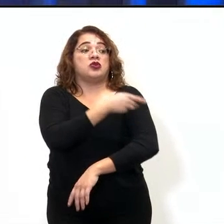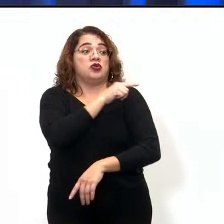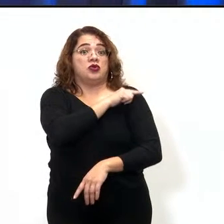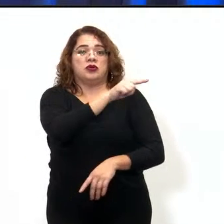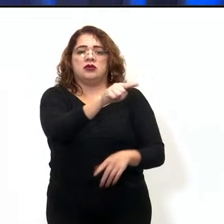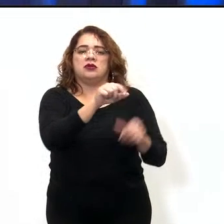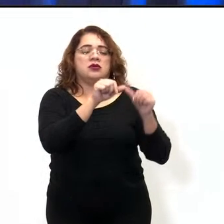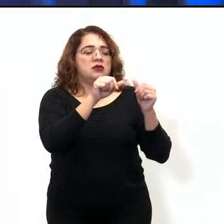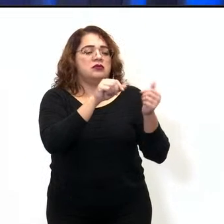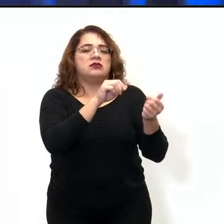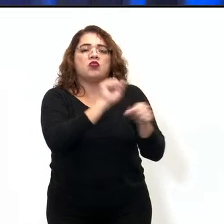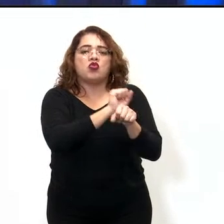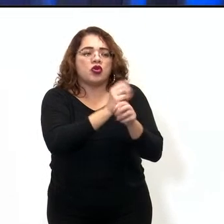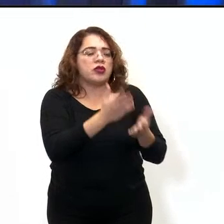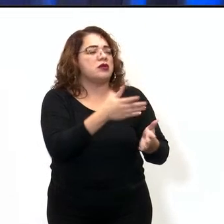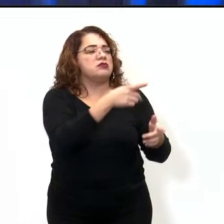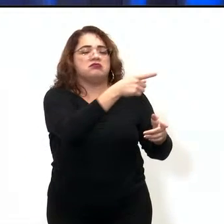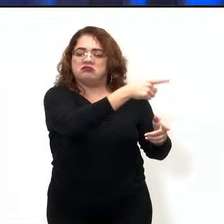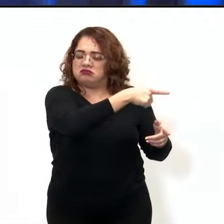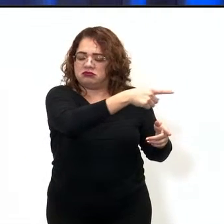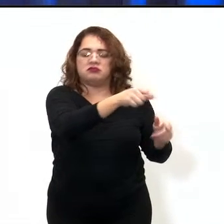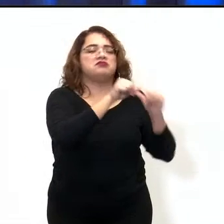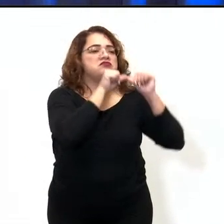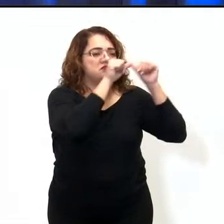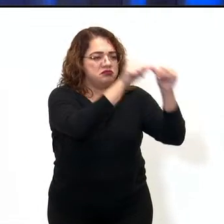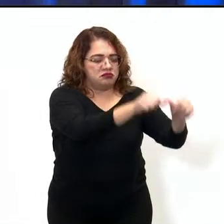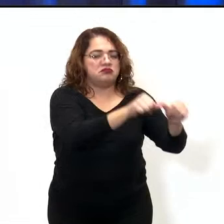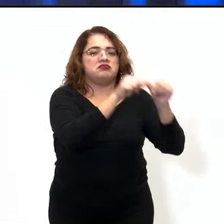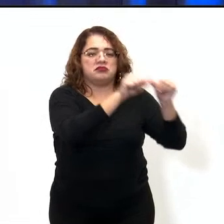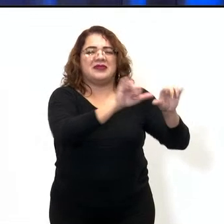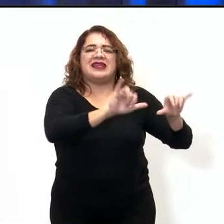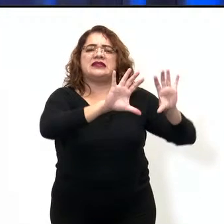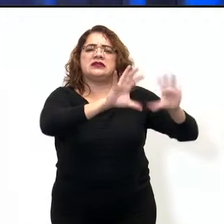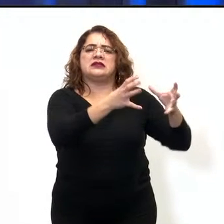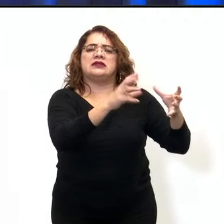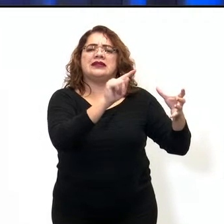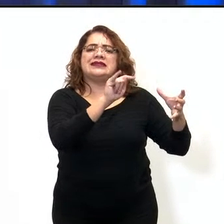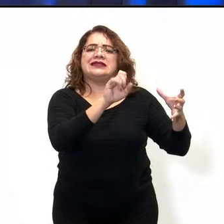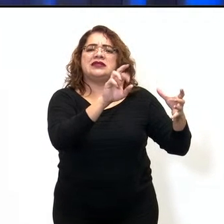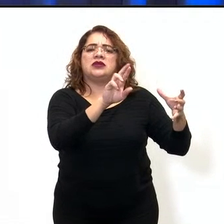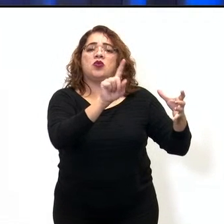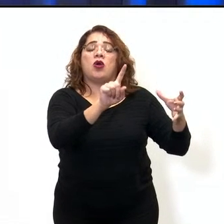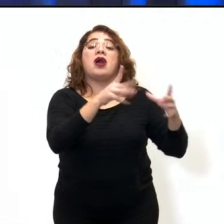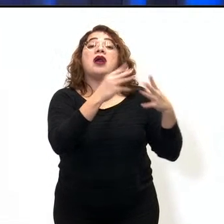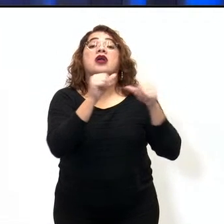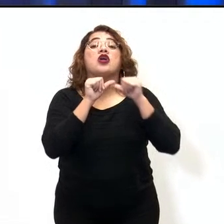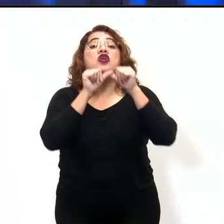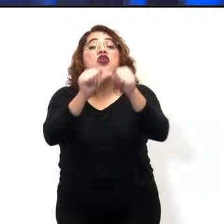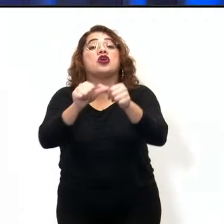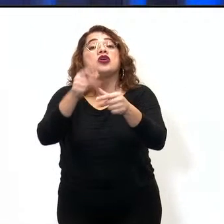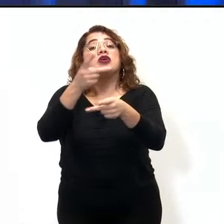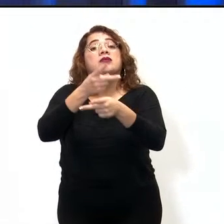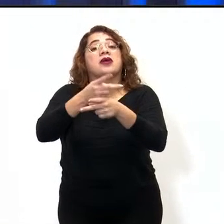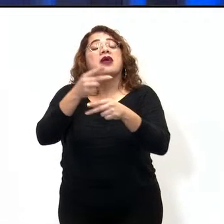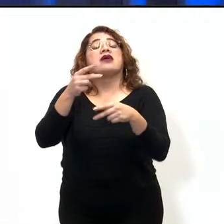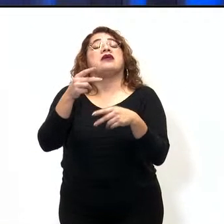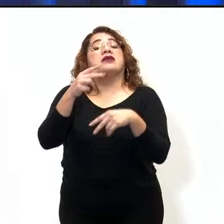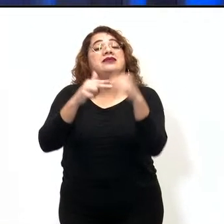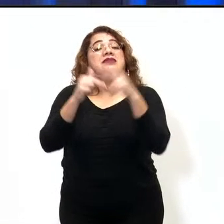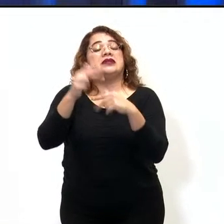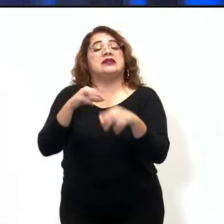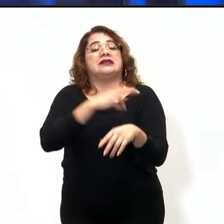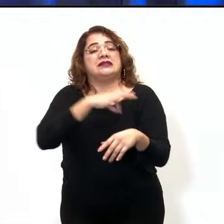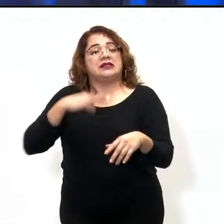to get vaccinated, and we will expand to additional groups in the first tier, such as our long-term care facilities, both staff and